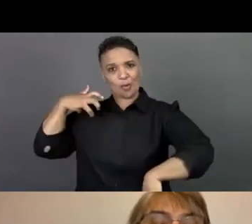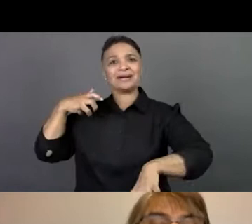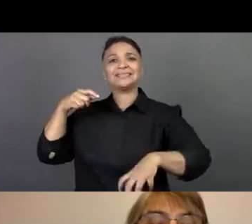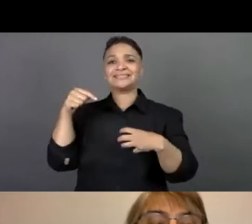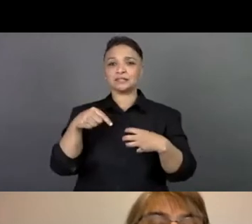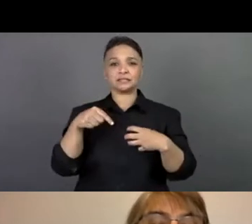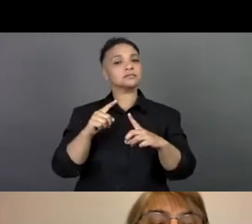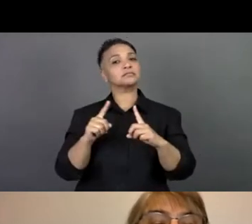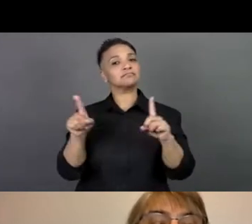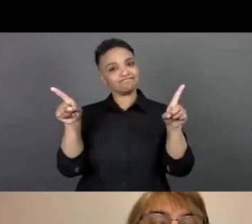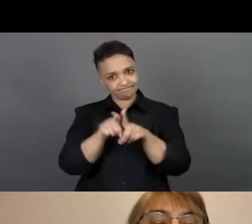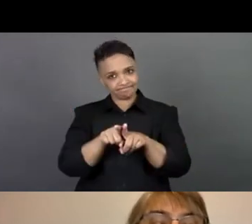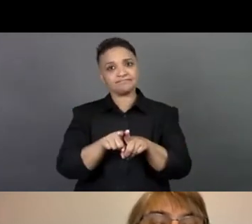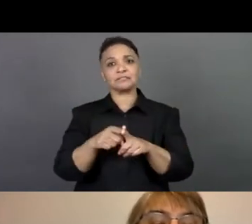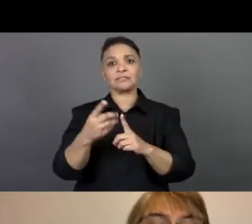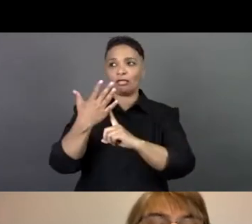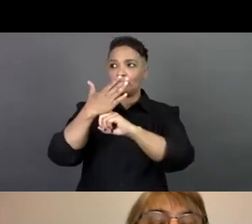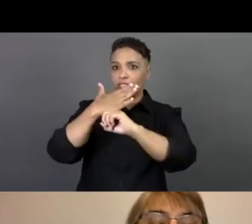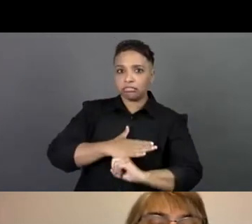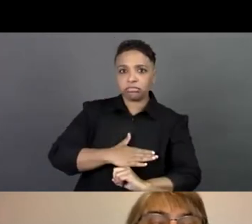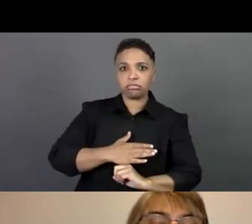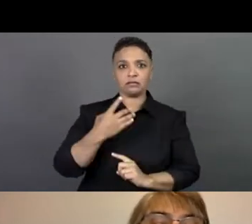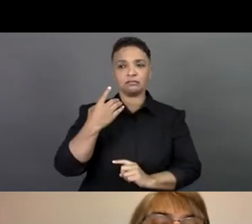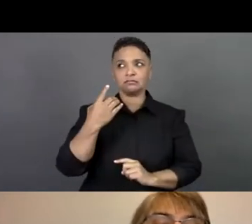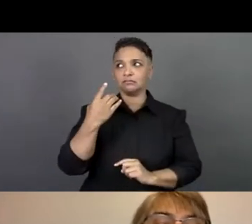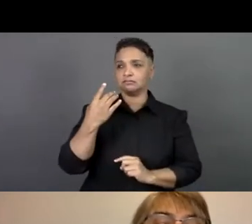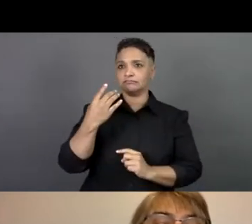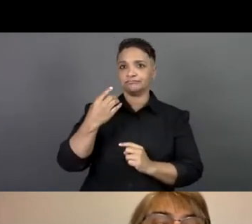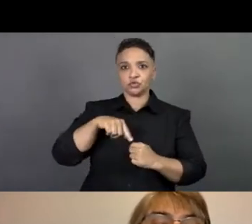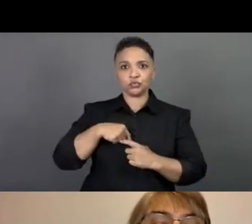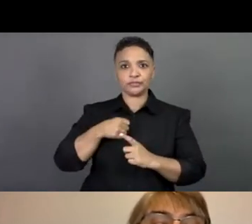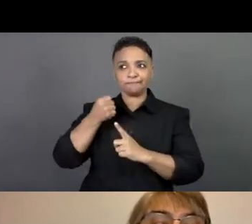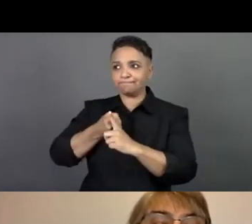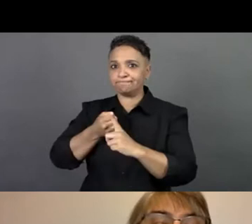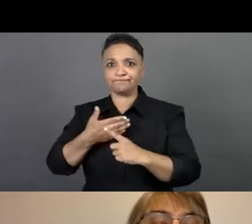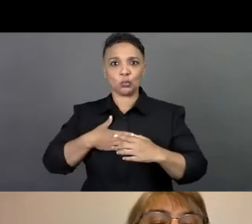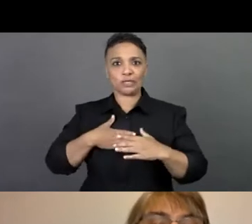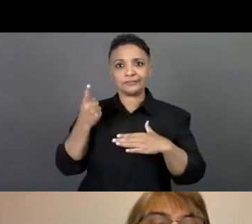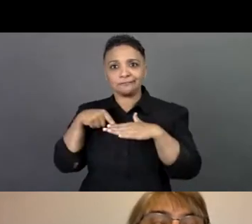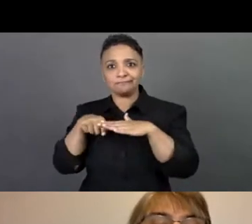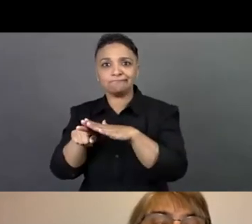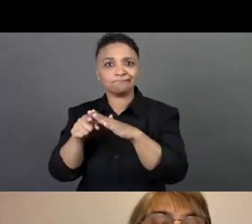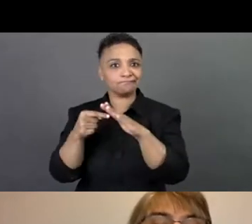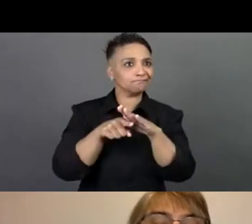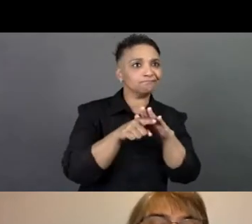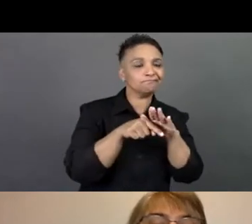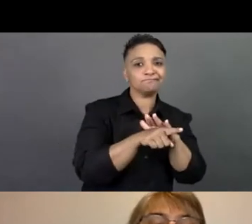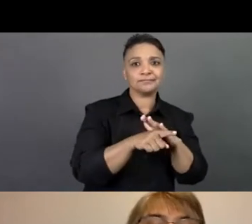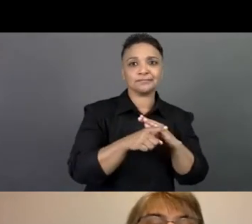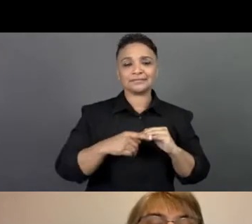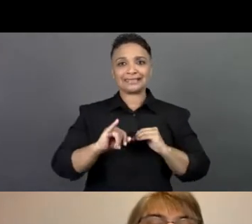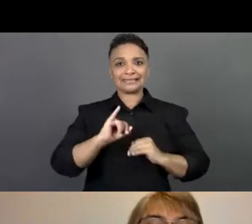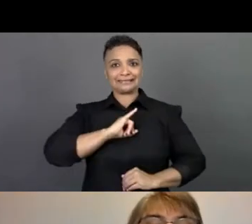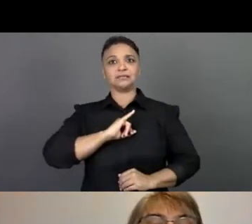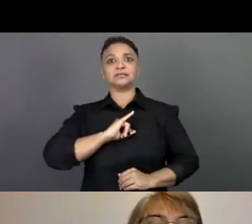of marginalization was similar, trying to find a place to fit in, and identity, that struggle